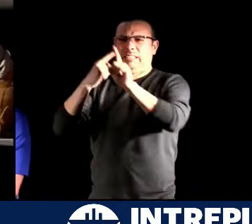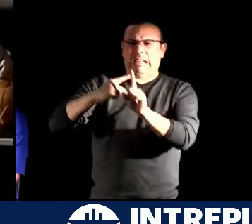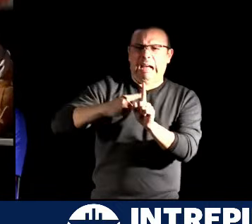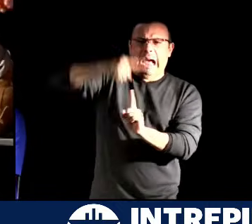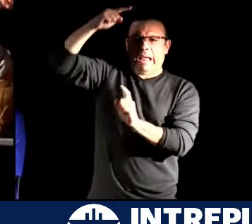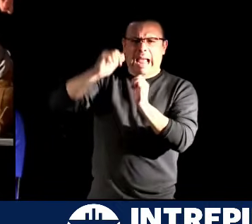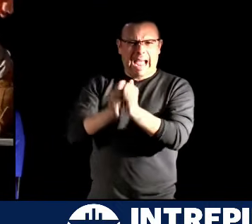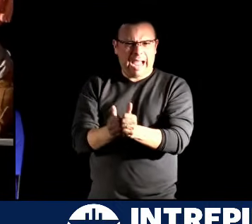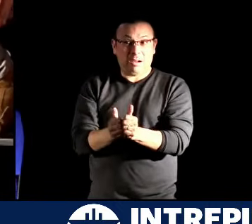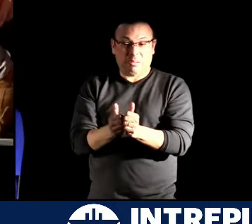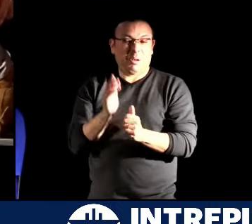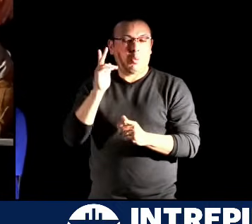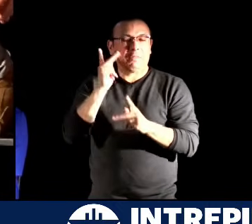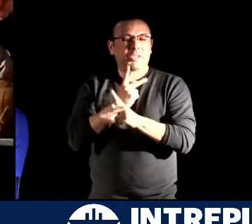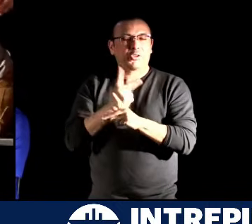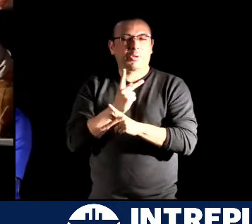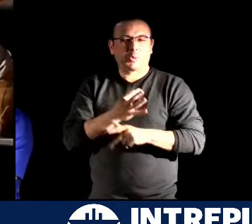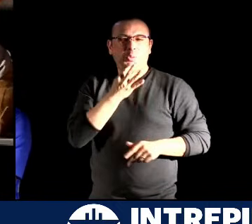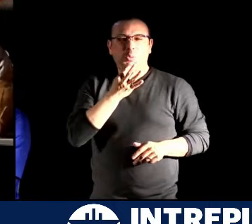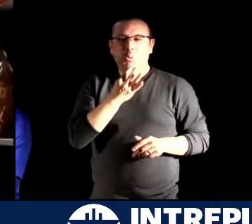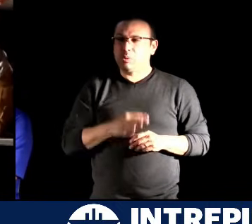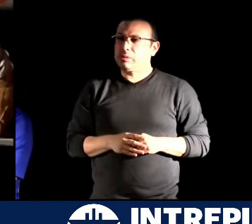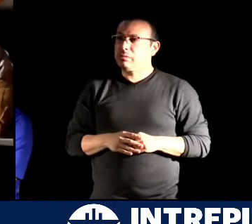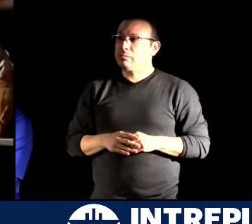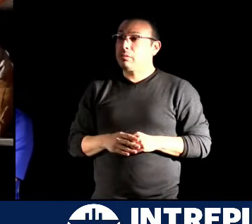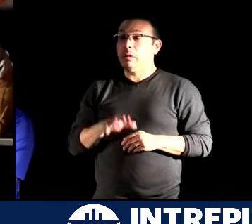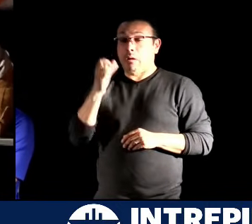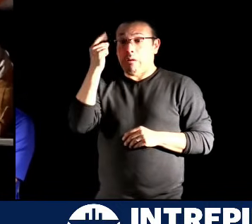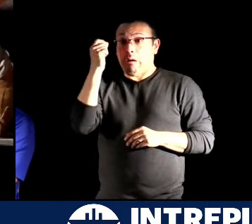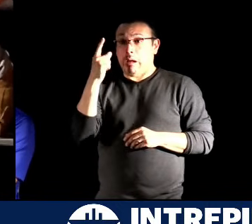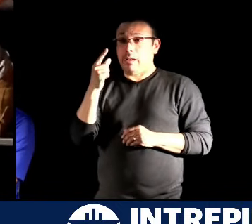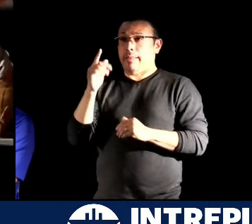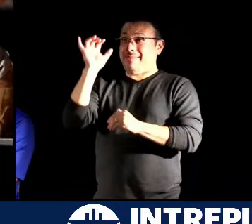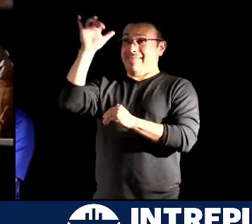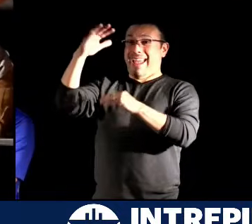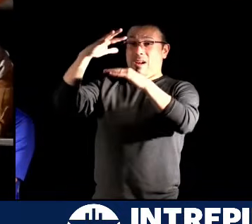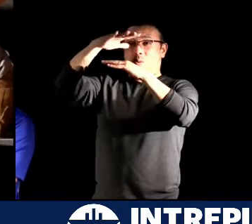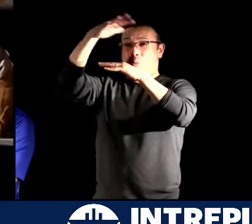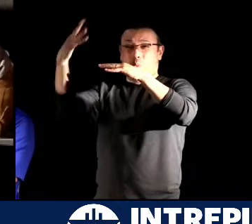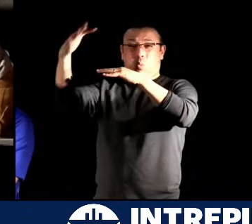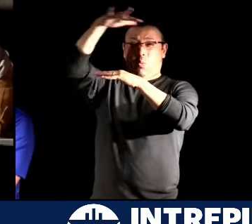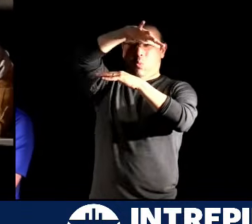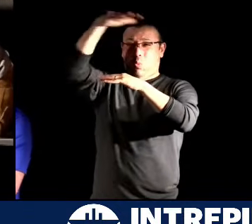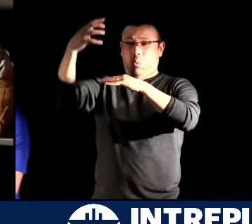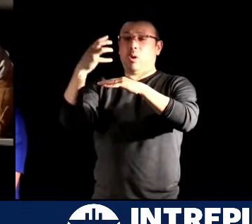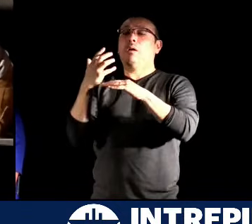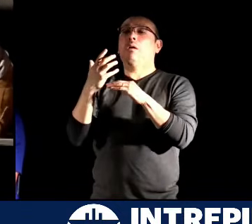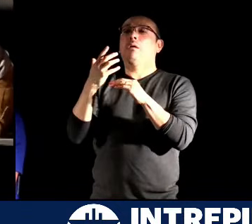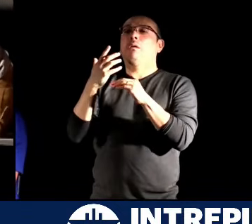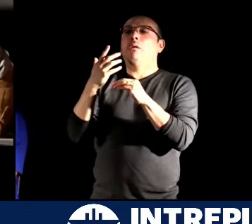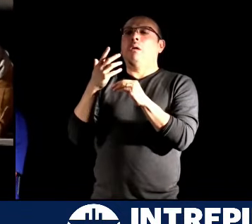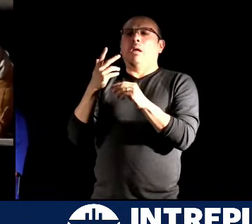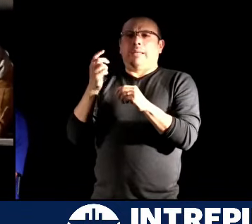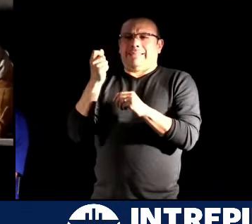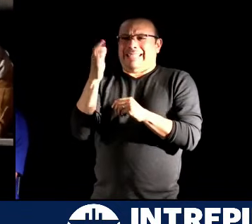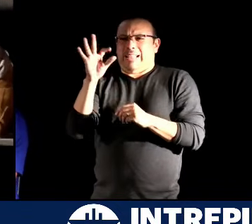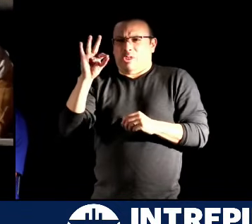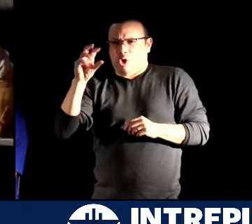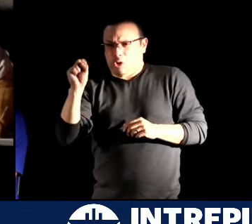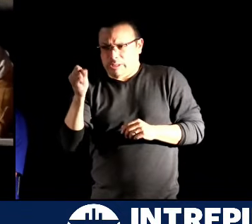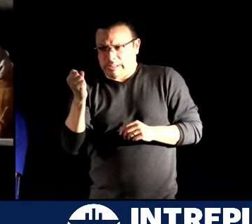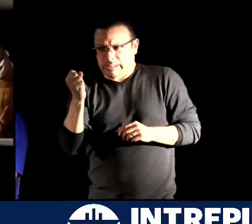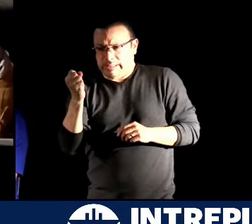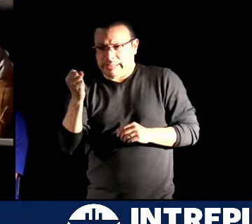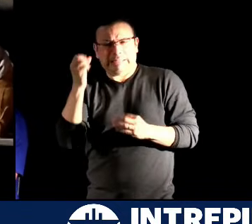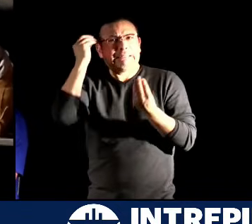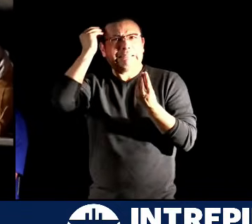of the heating of the corona was on the late 30s. And the discovery of the solar wind was in